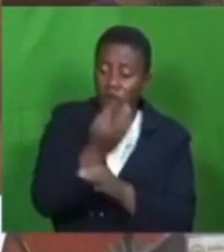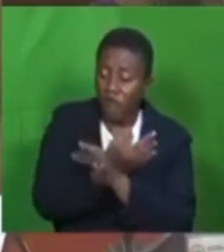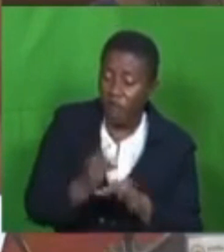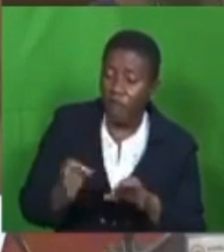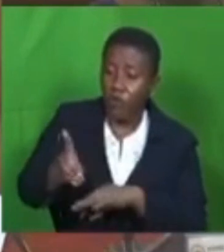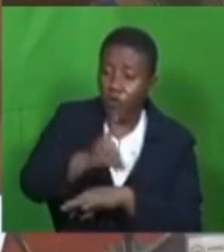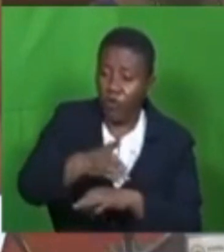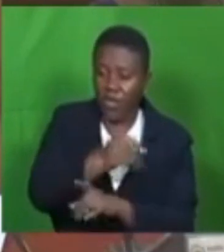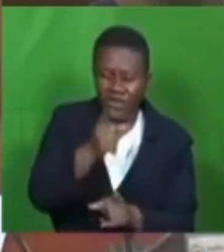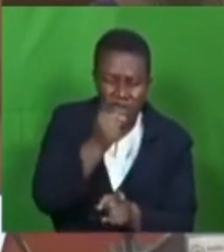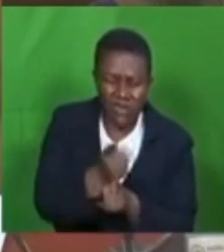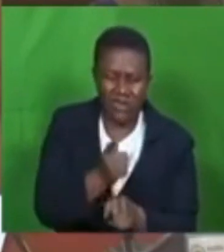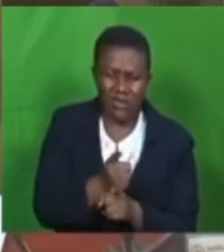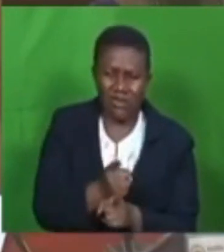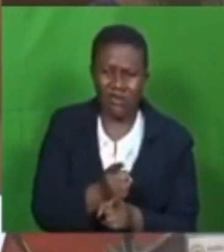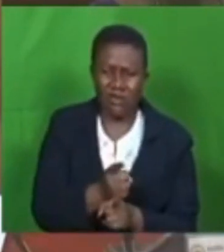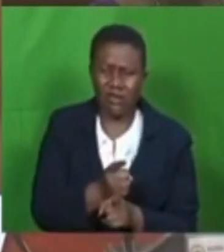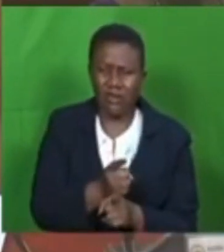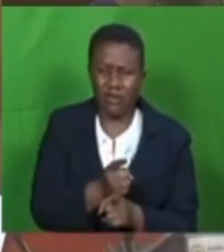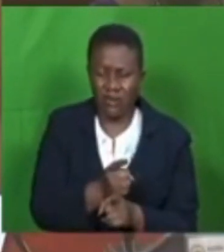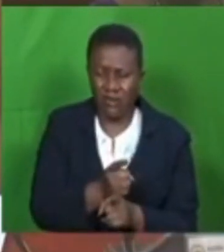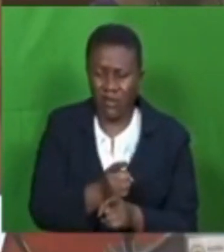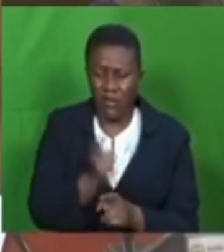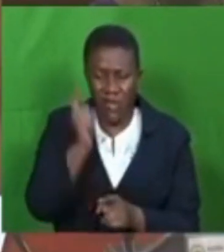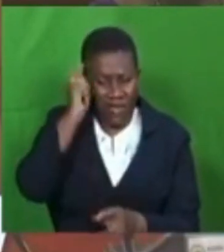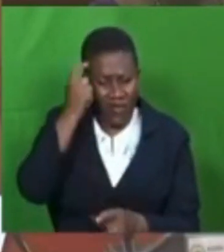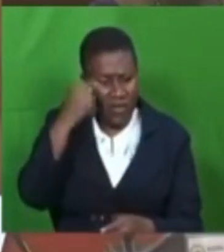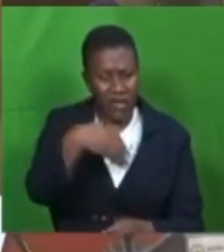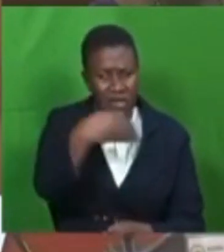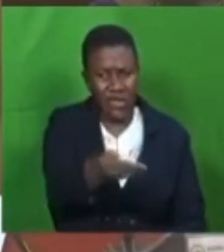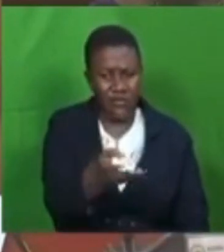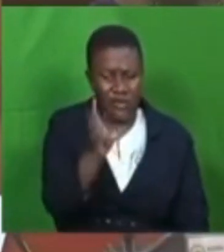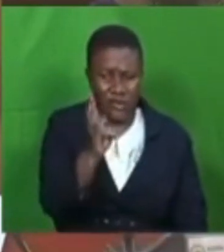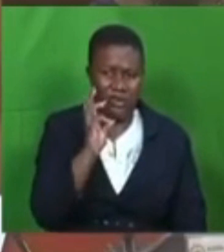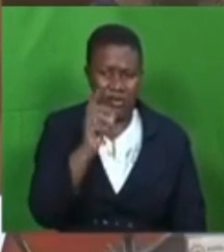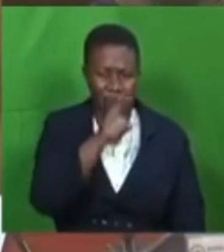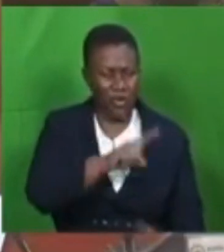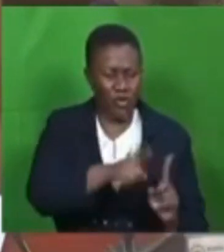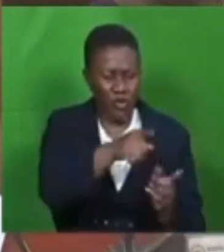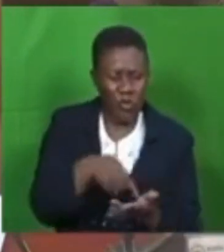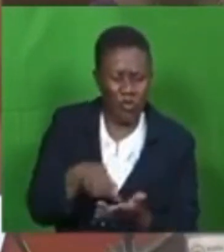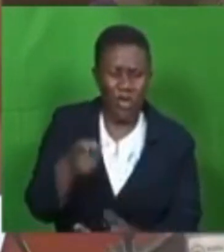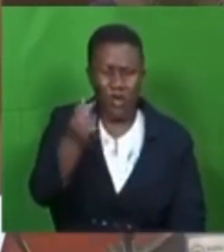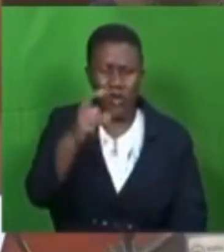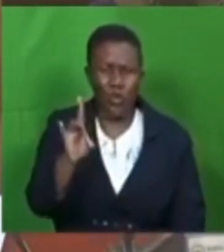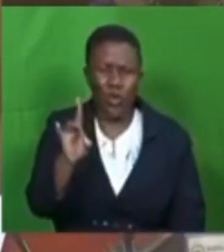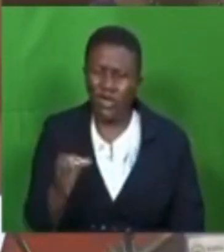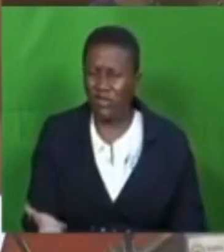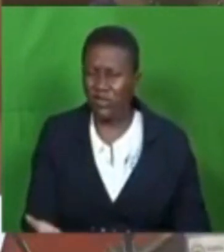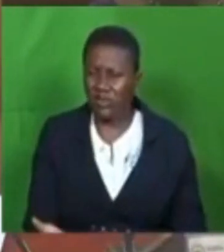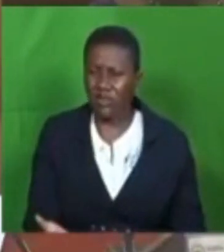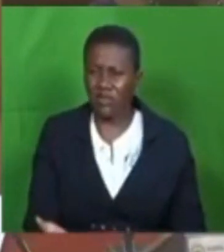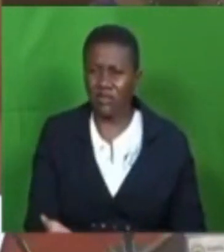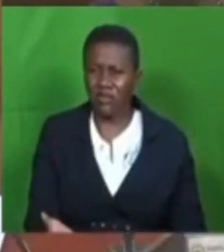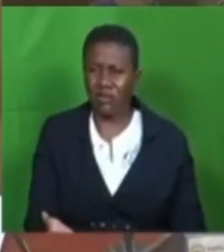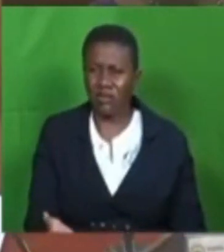600 cedis, the beneficiary is paid only 180, and the service provider appropriates